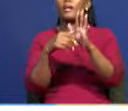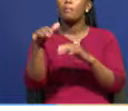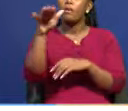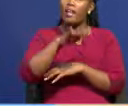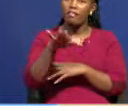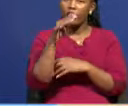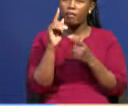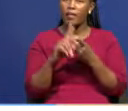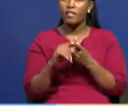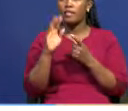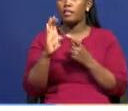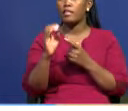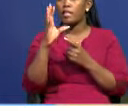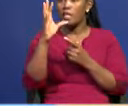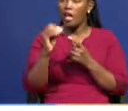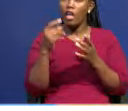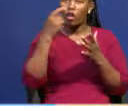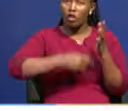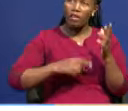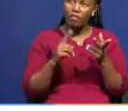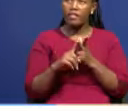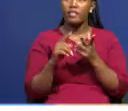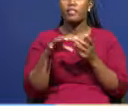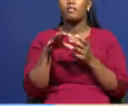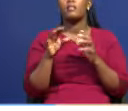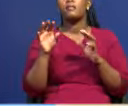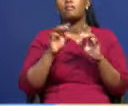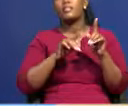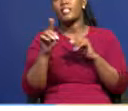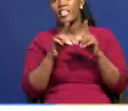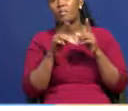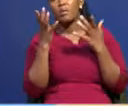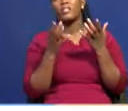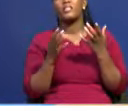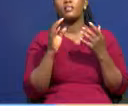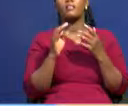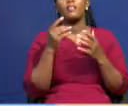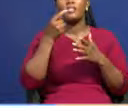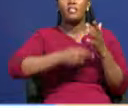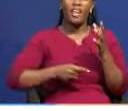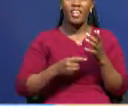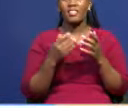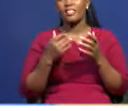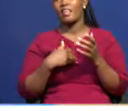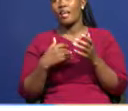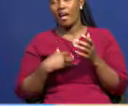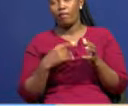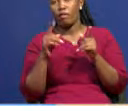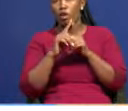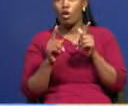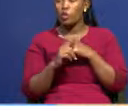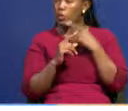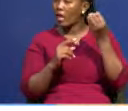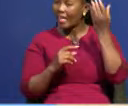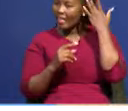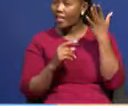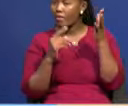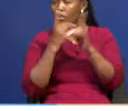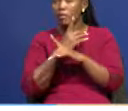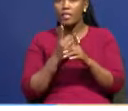levy, transport, we have the motor vehicle tax placed at 2.5%. Why is that the case? We'll get to understand from the various